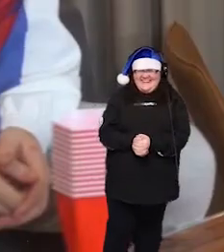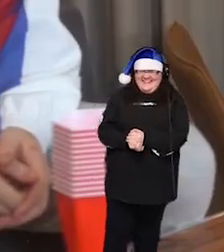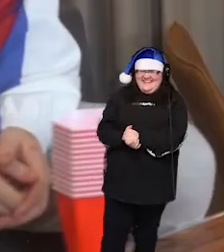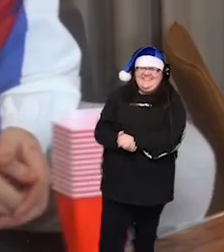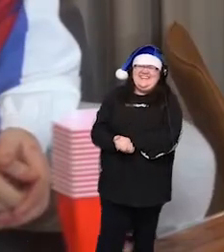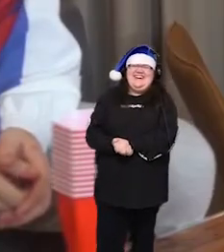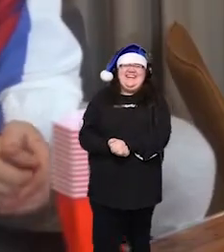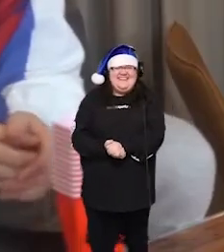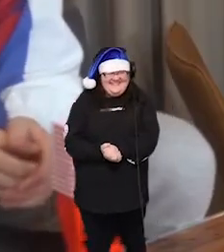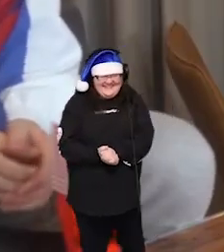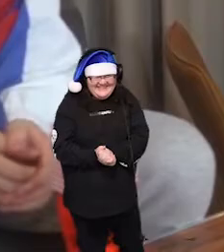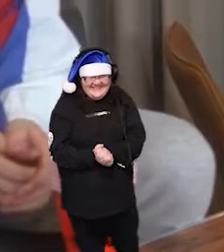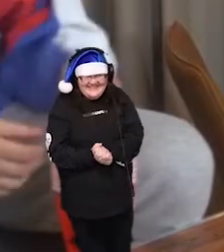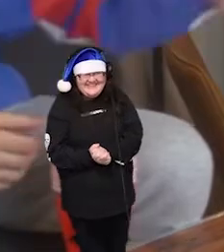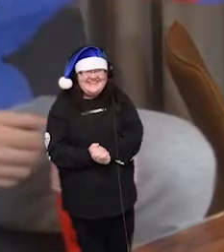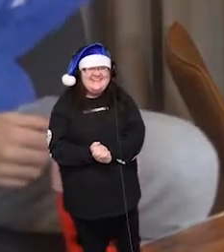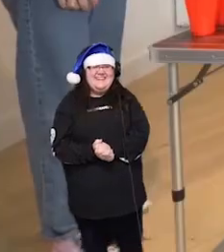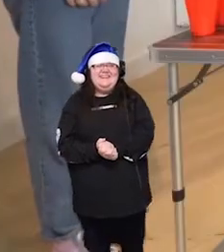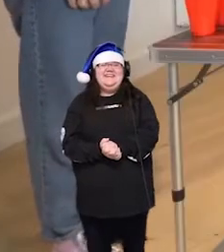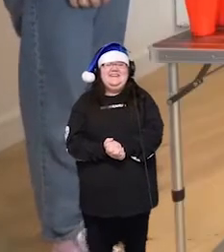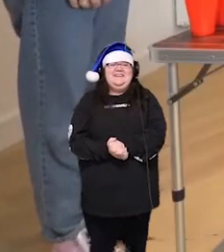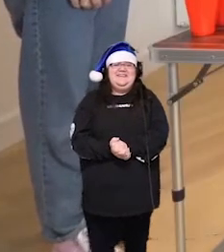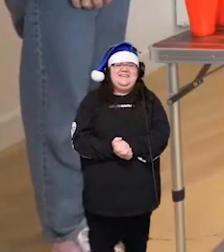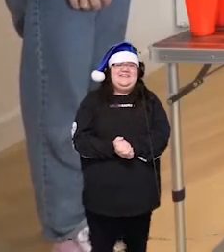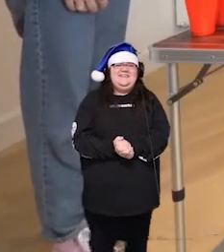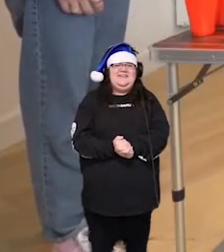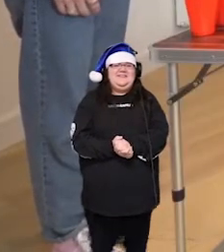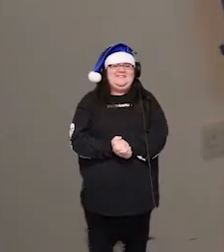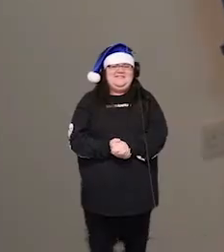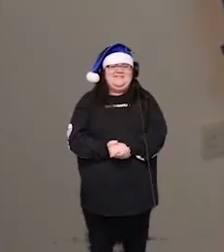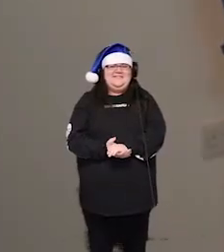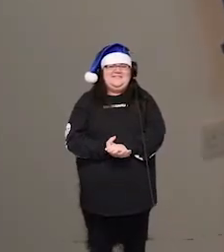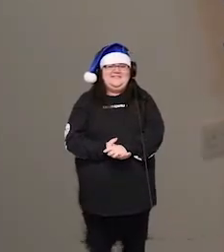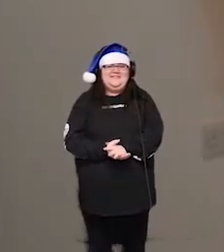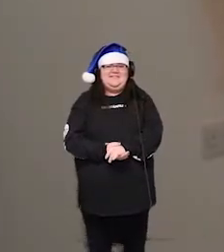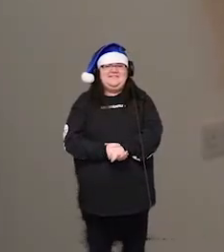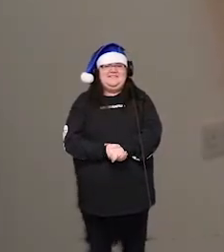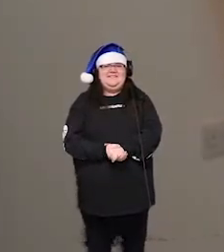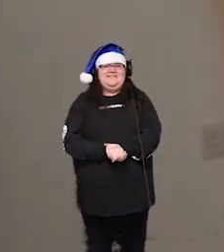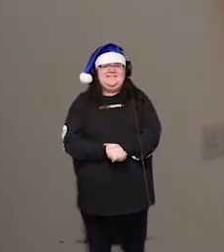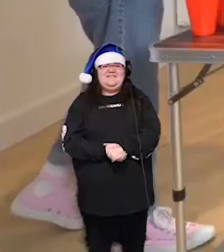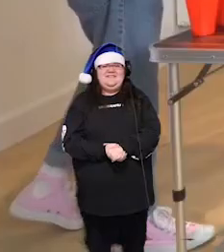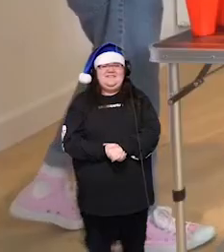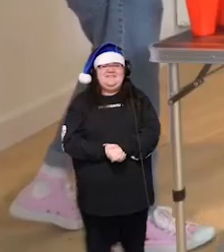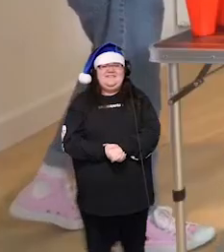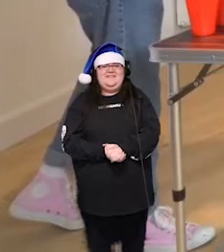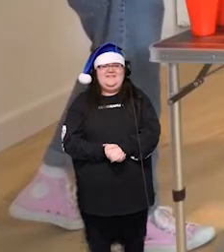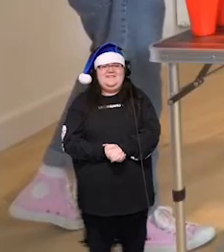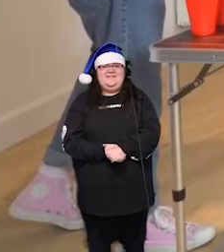Cam, wish me luck. Okay. Me and Cam are practicing. It's really nice. Towards. Oh. Why is it so flaccid?